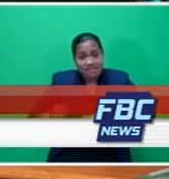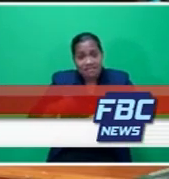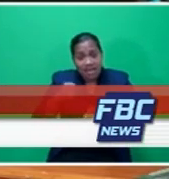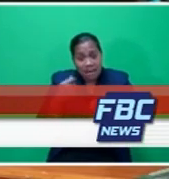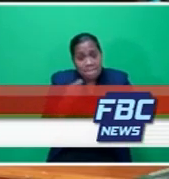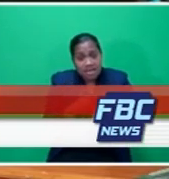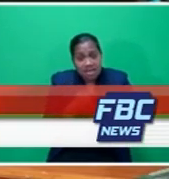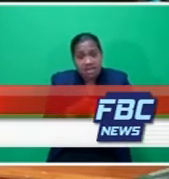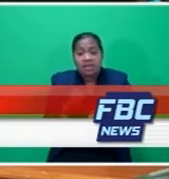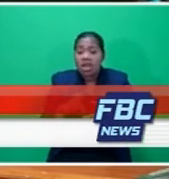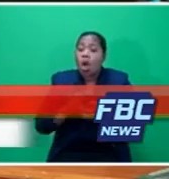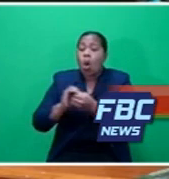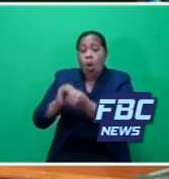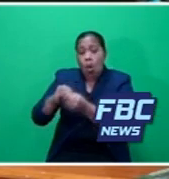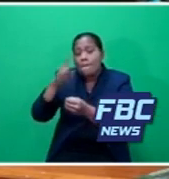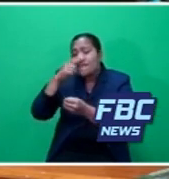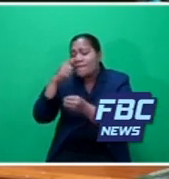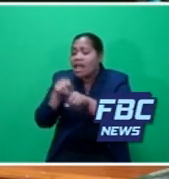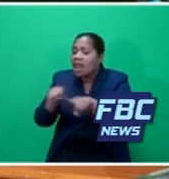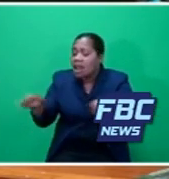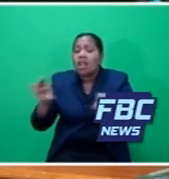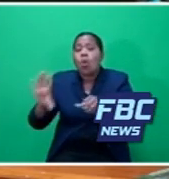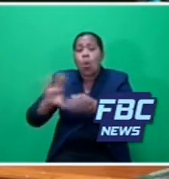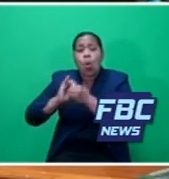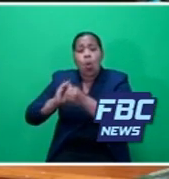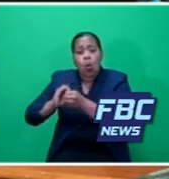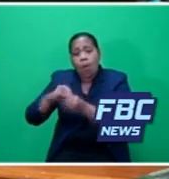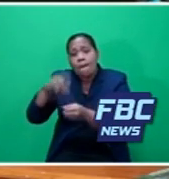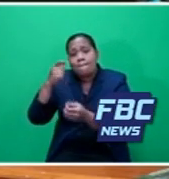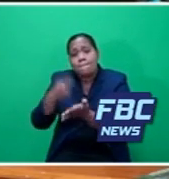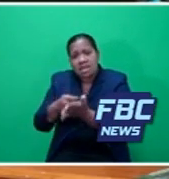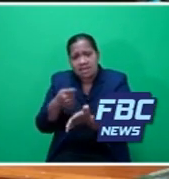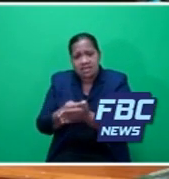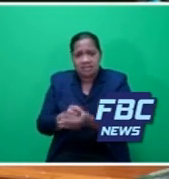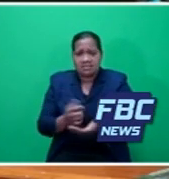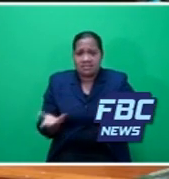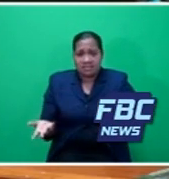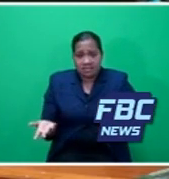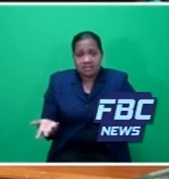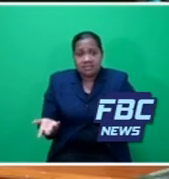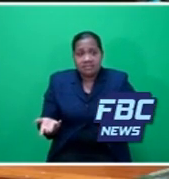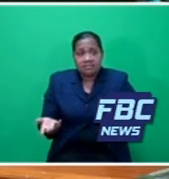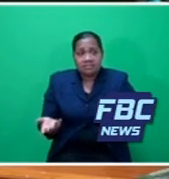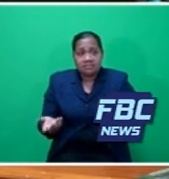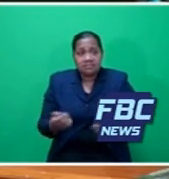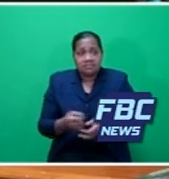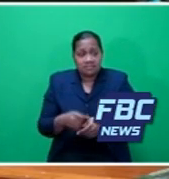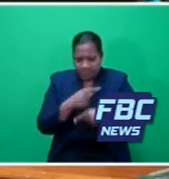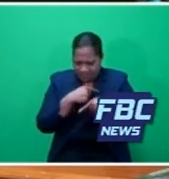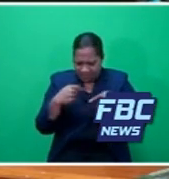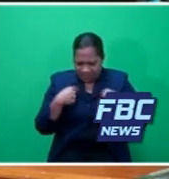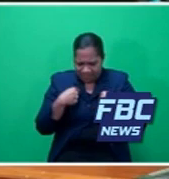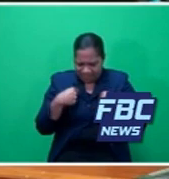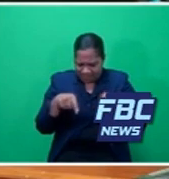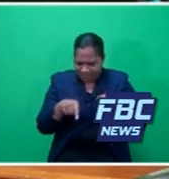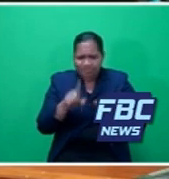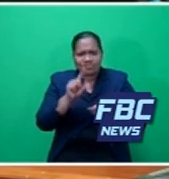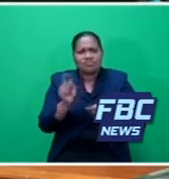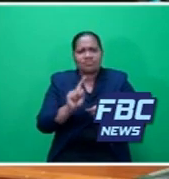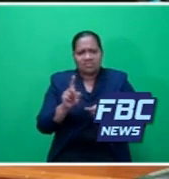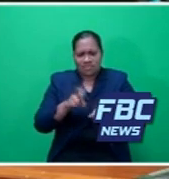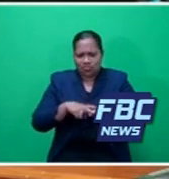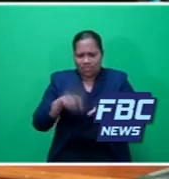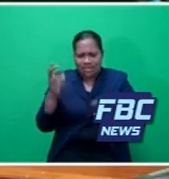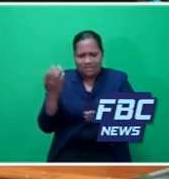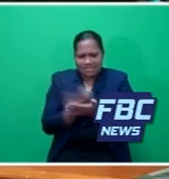and some political parties have already told the government not to use the workers' own money. We are writing off their retirement savings by doing so. But